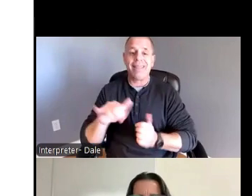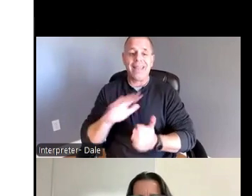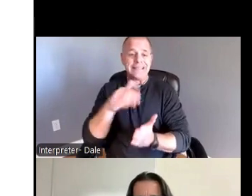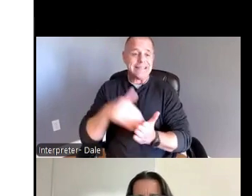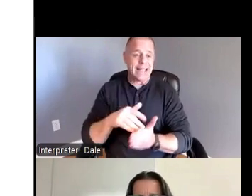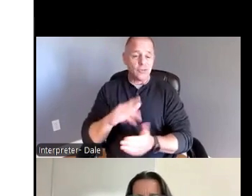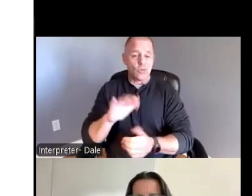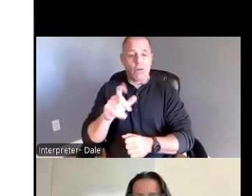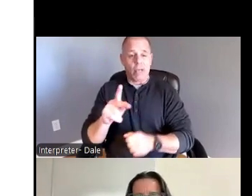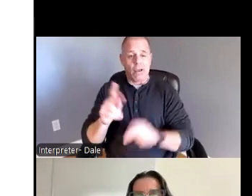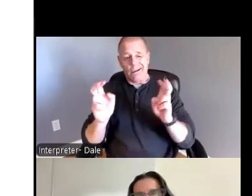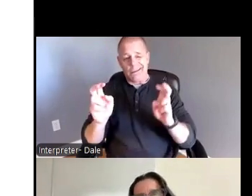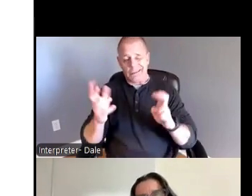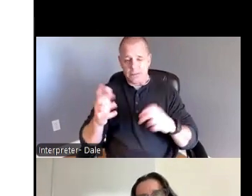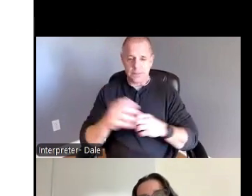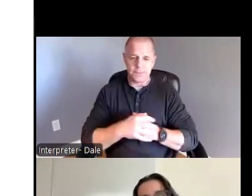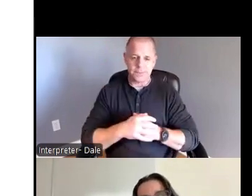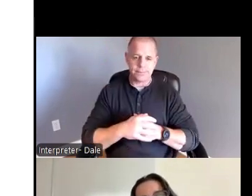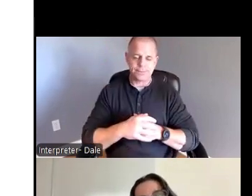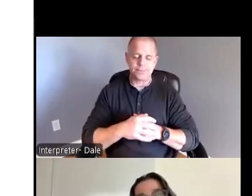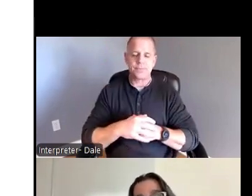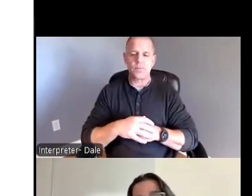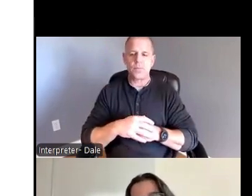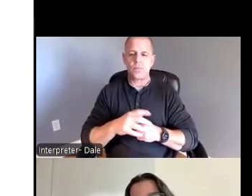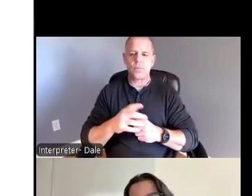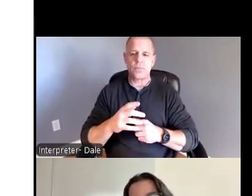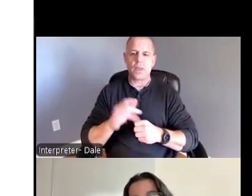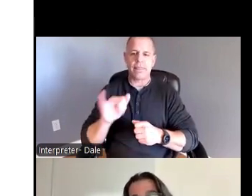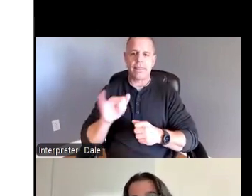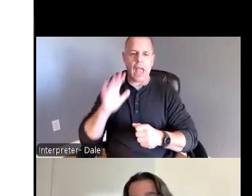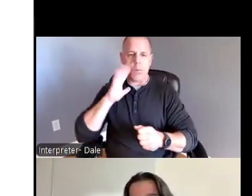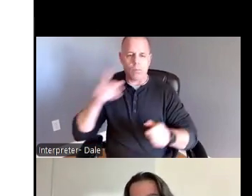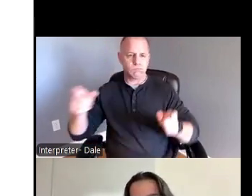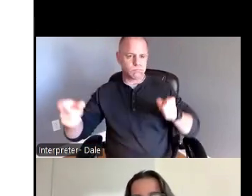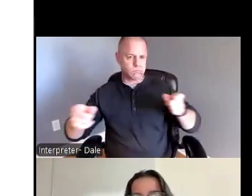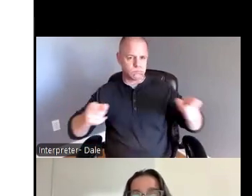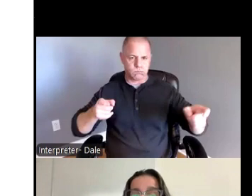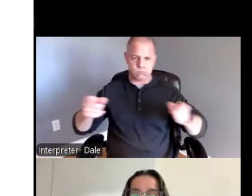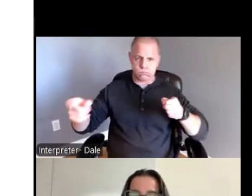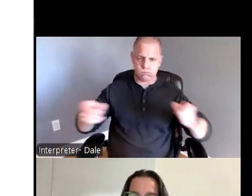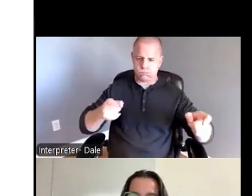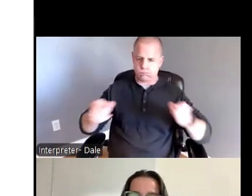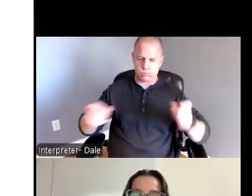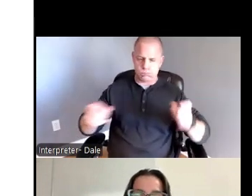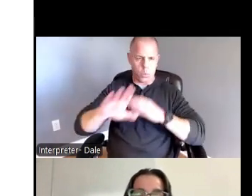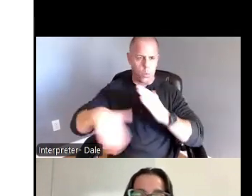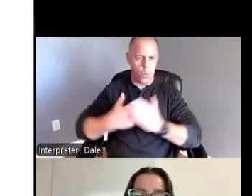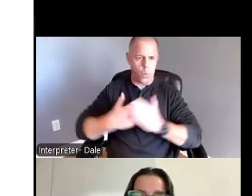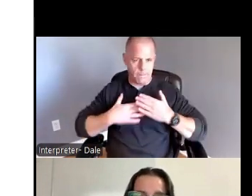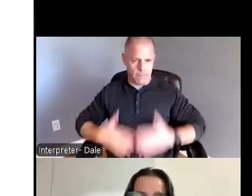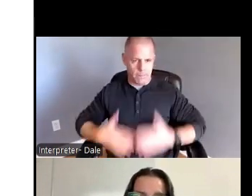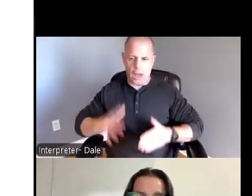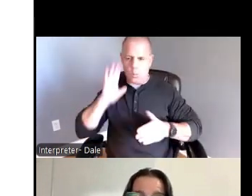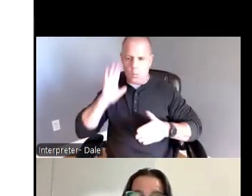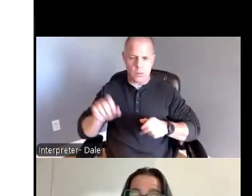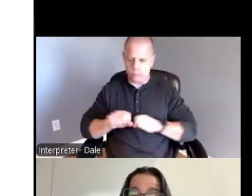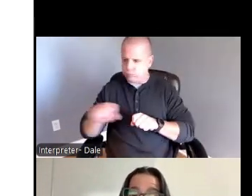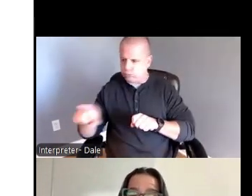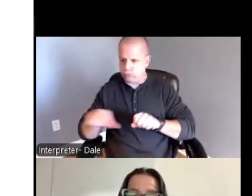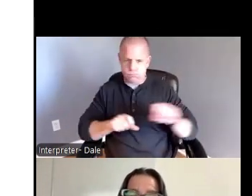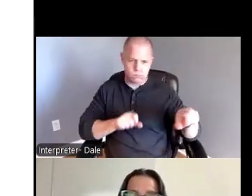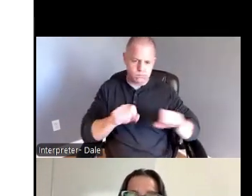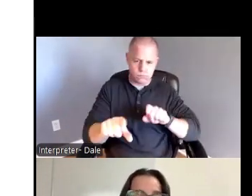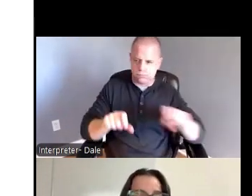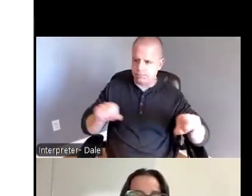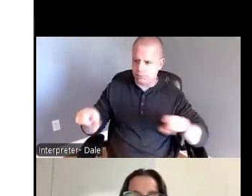or this master clock, will work as a conductor in an orchestra and will send information to the